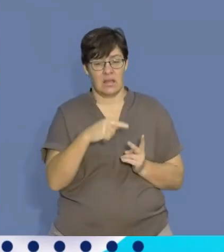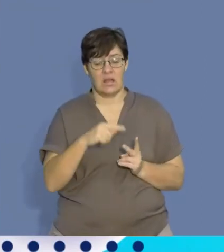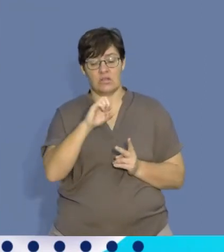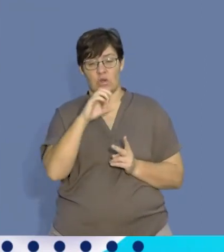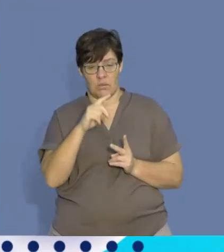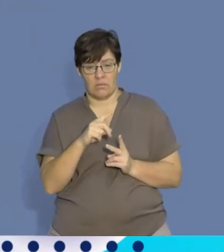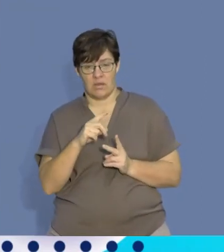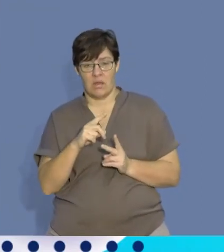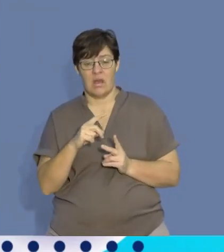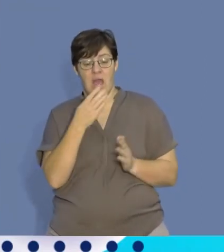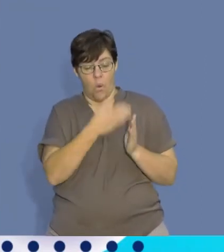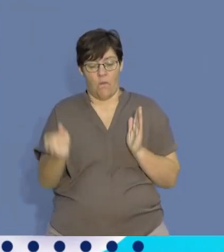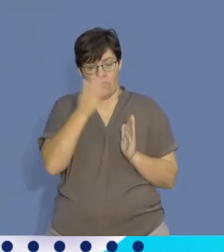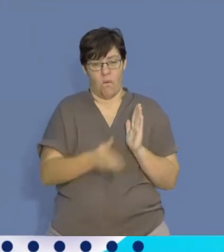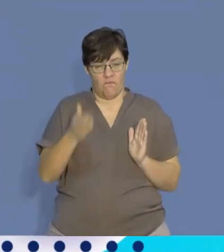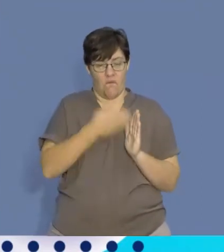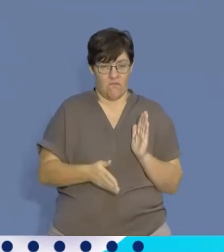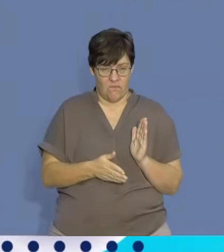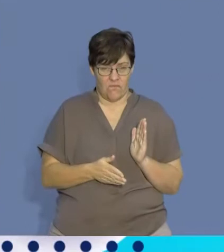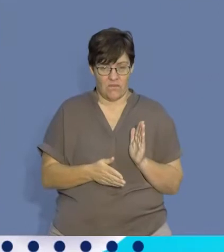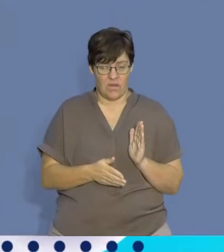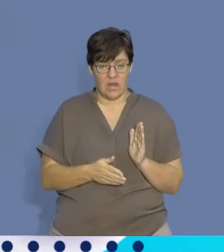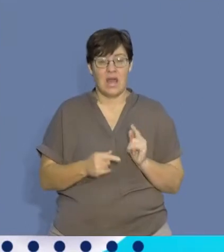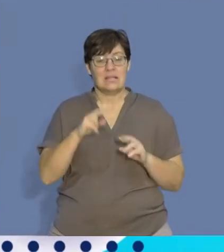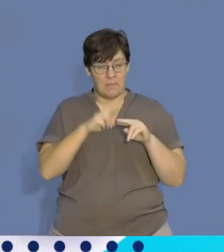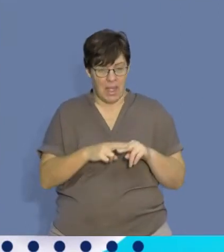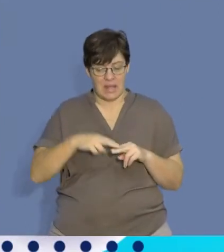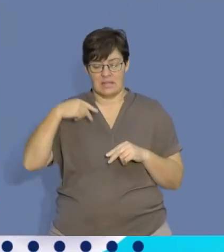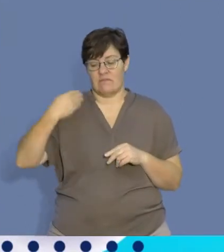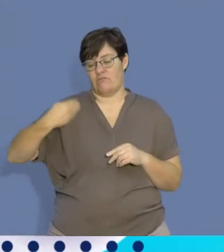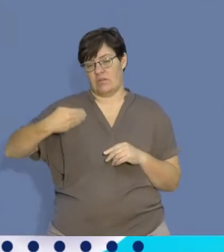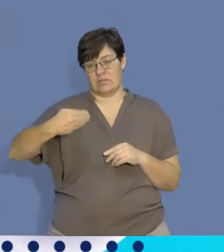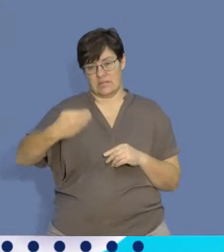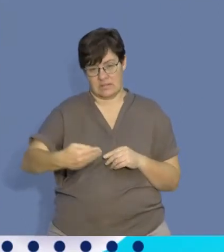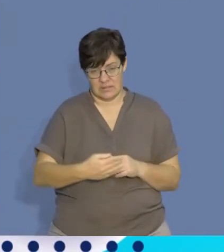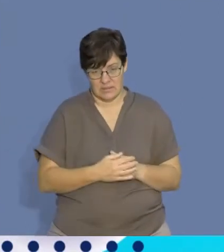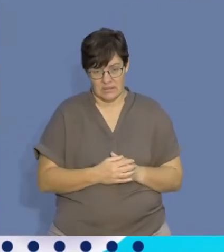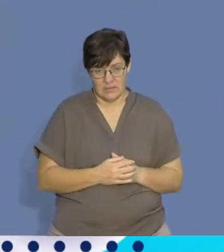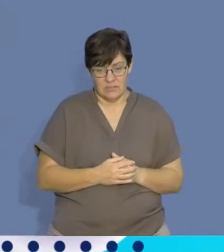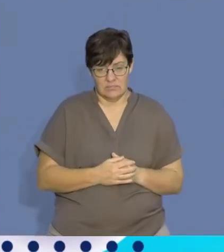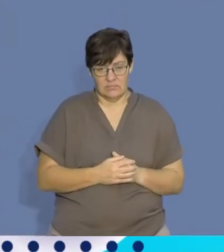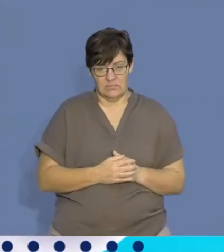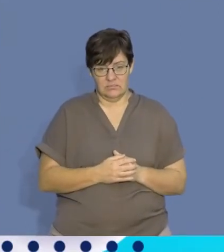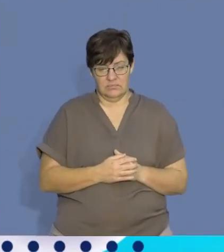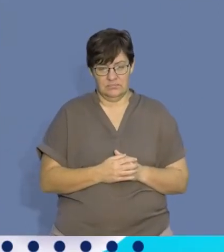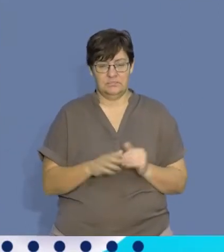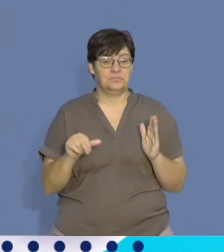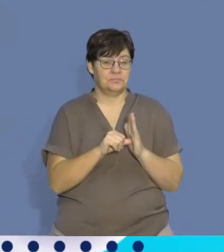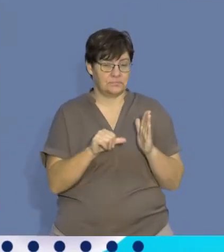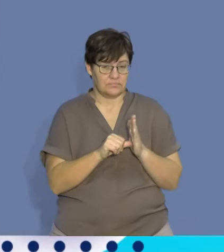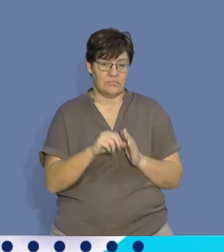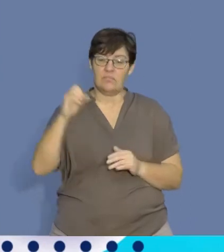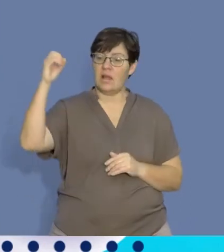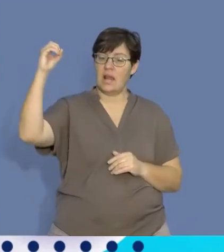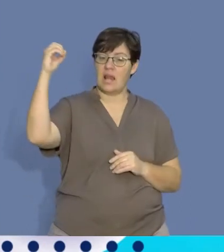of it at different frequencies. This is important to know because just because light